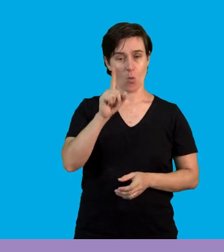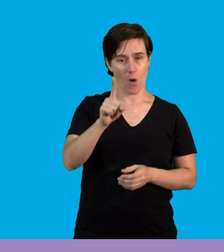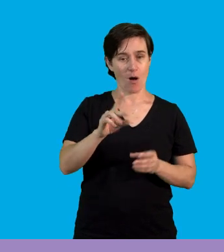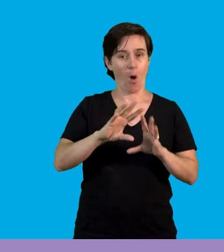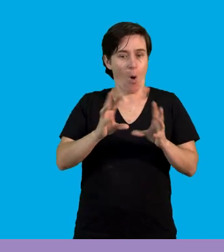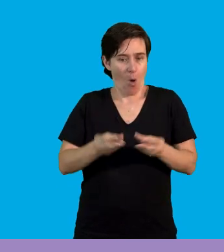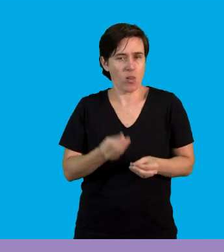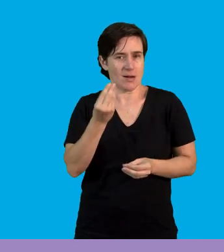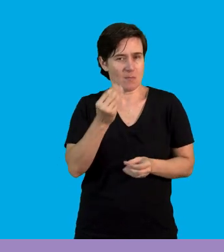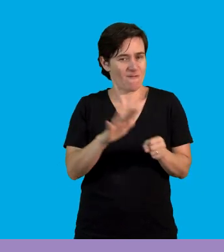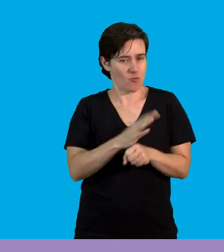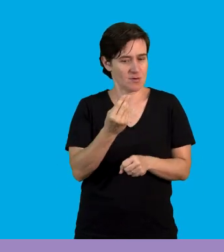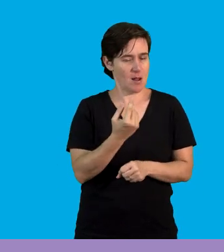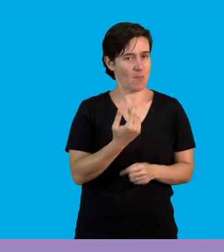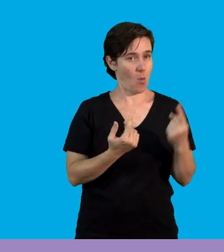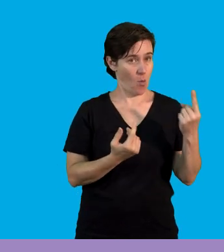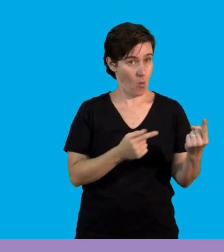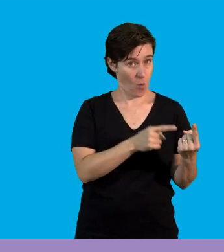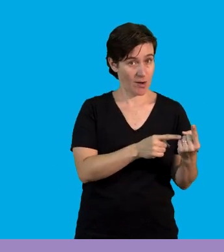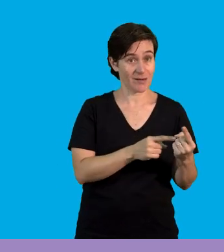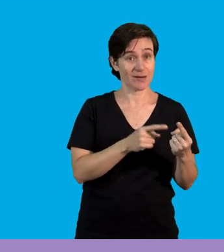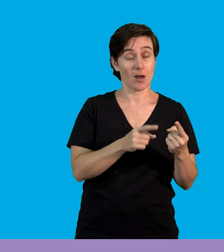whole, and